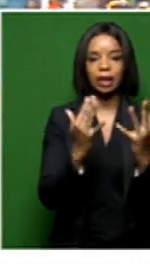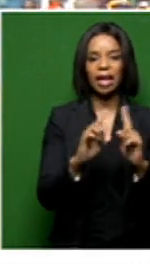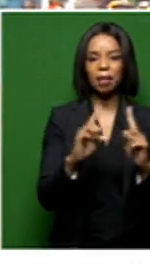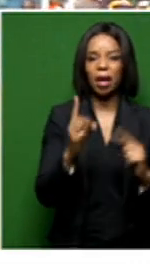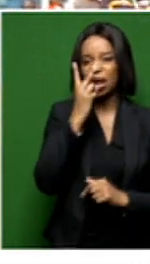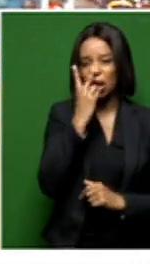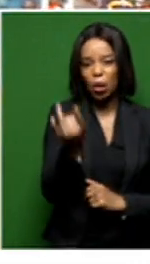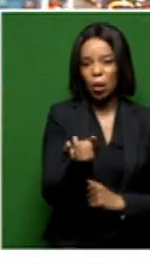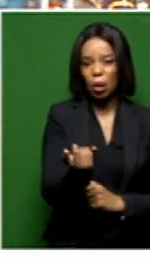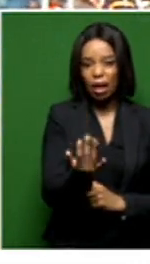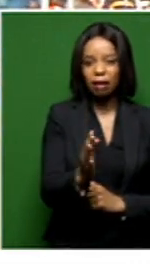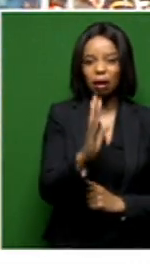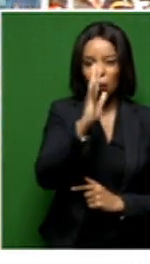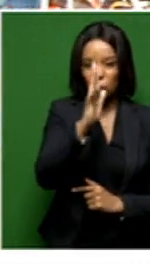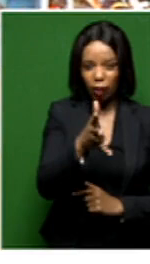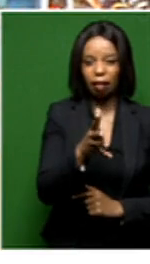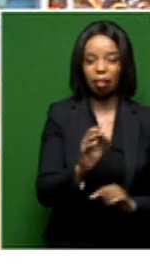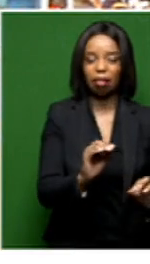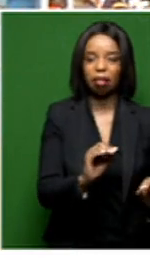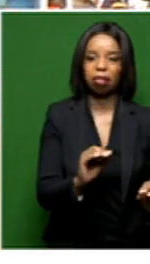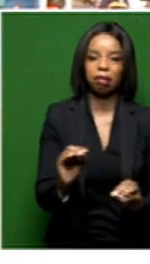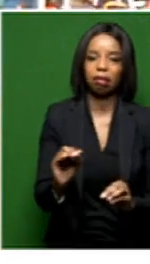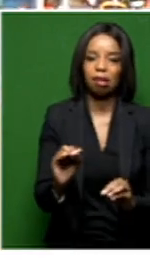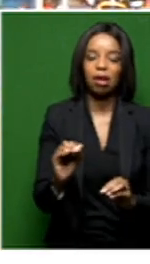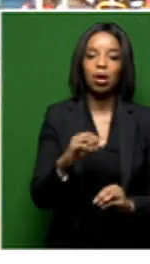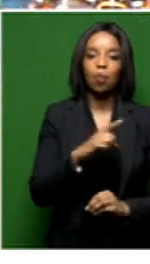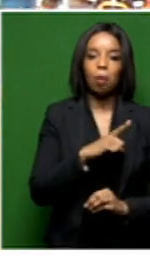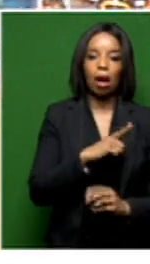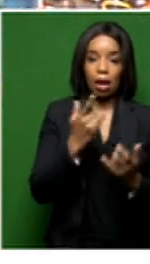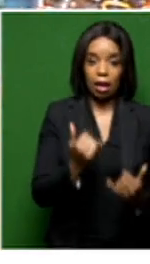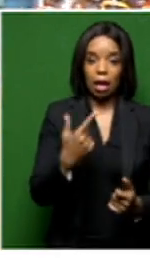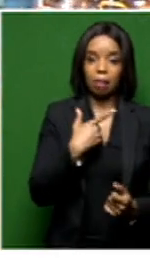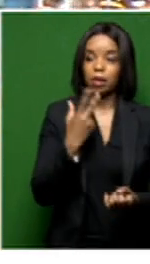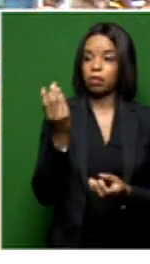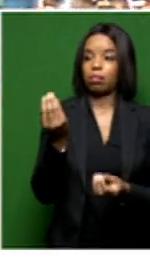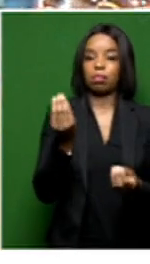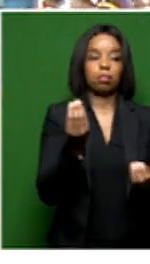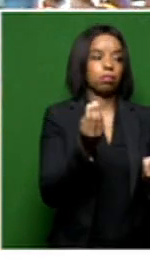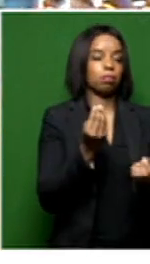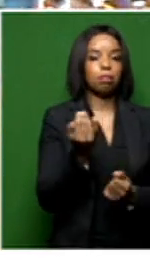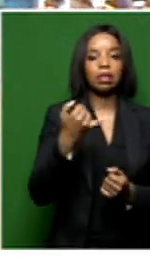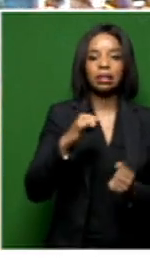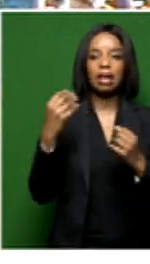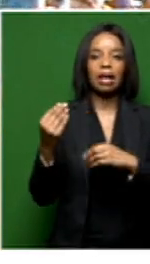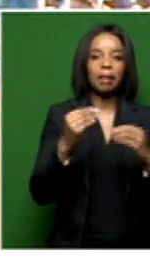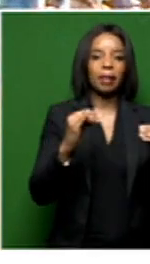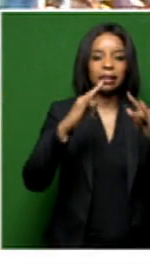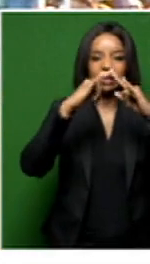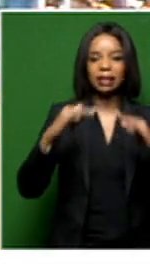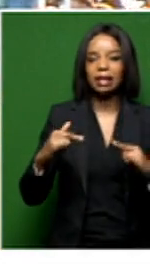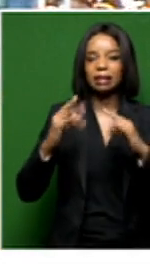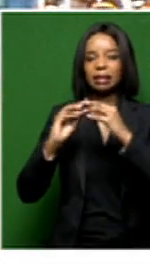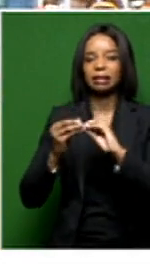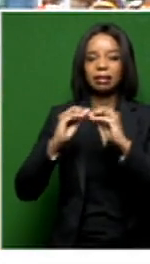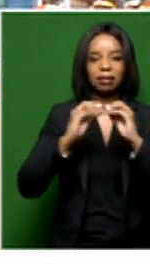there's going to be some delay here. As I can tell you now, they're still putting up some tent. But of course, people who will